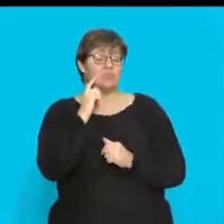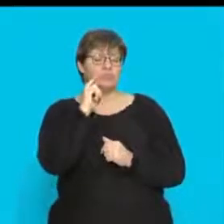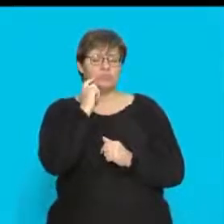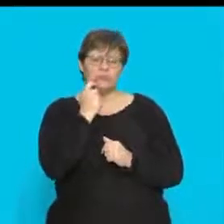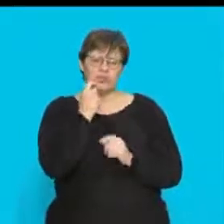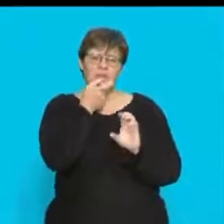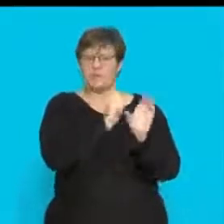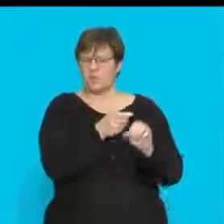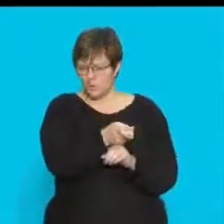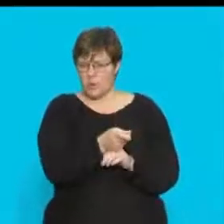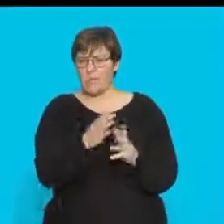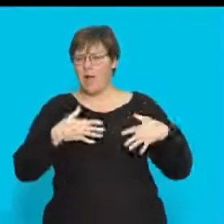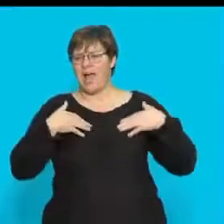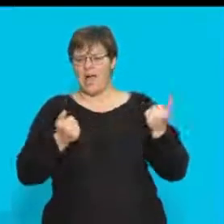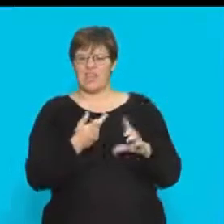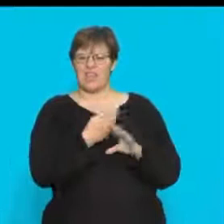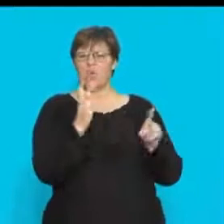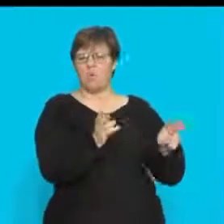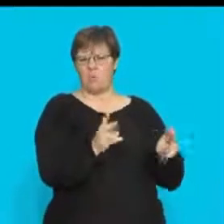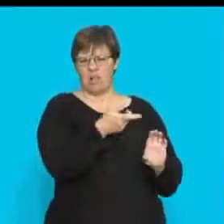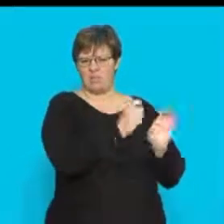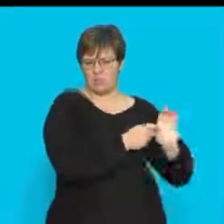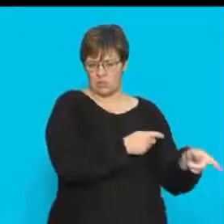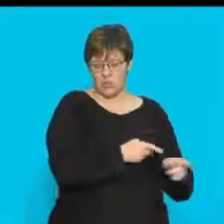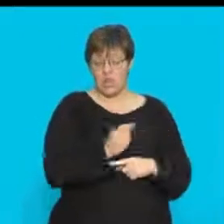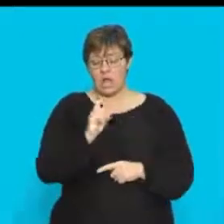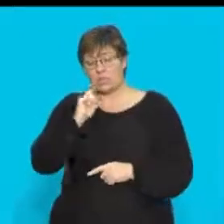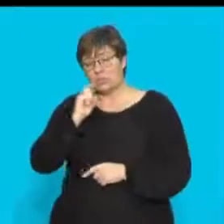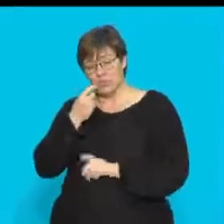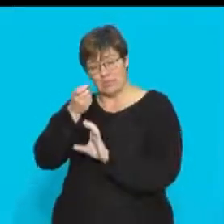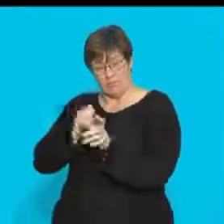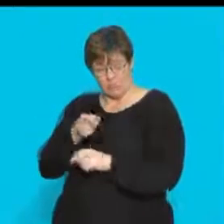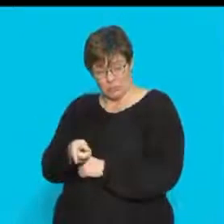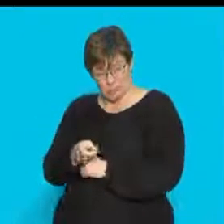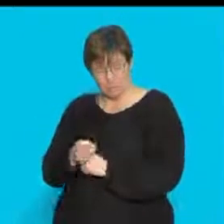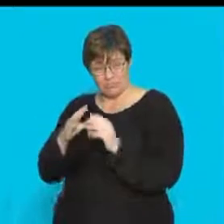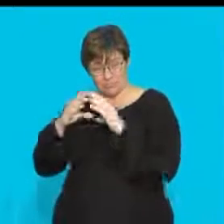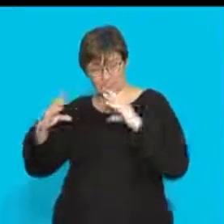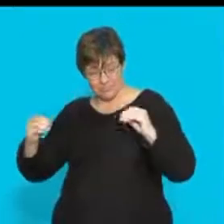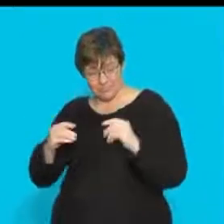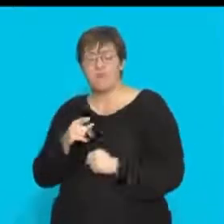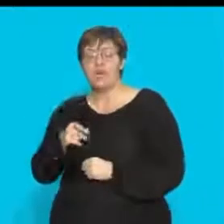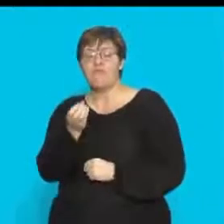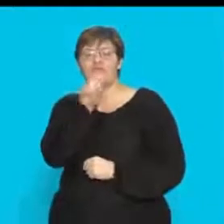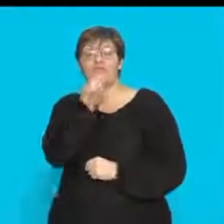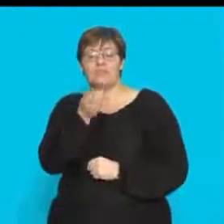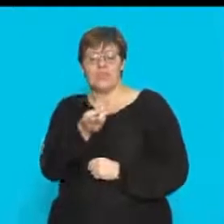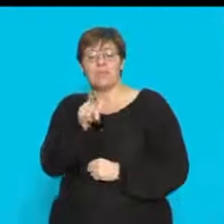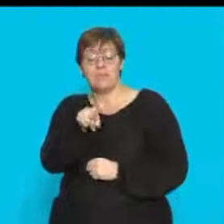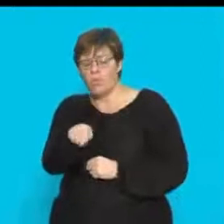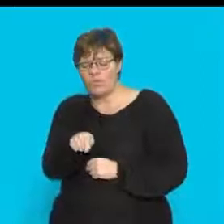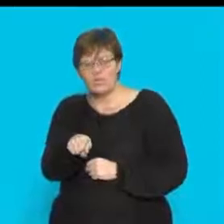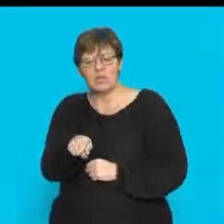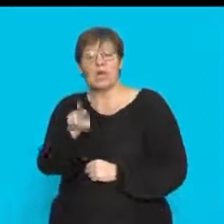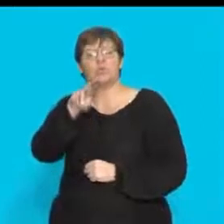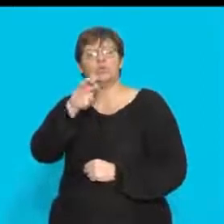right, a little bit more healthier than our potatoes. Sweet potatoes, again food, right, are roots.